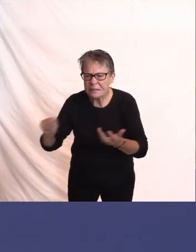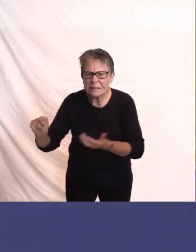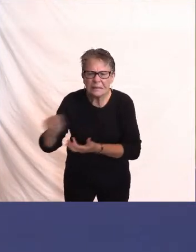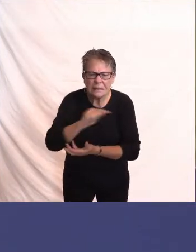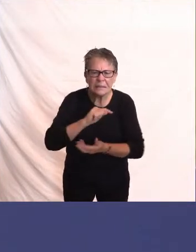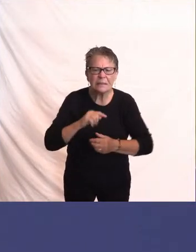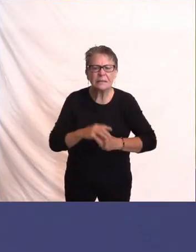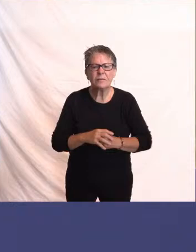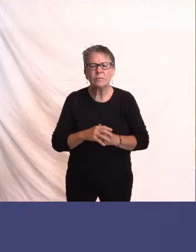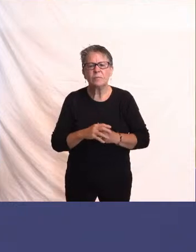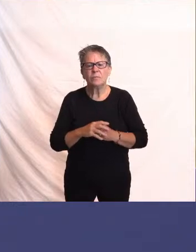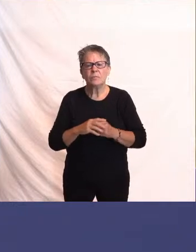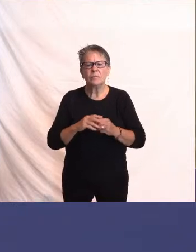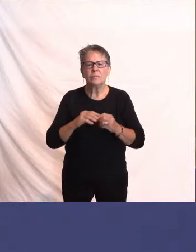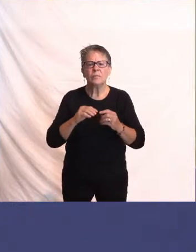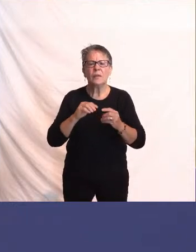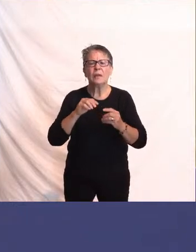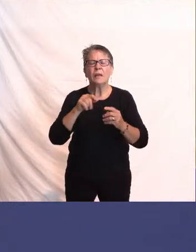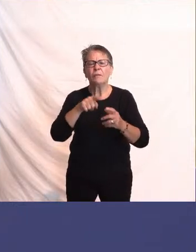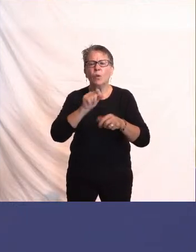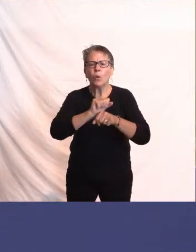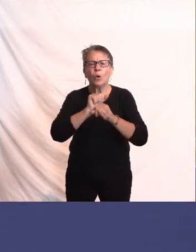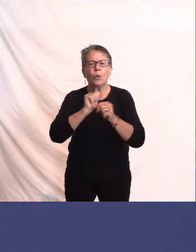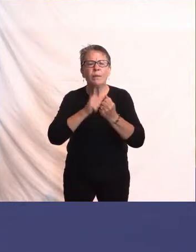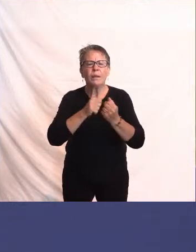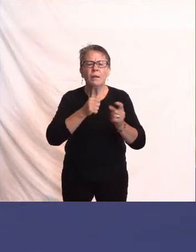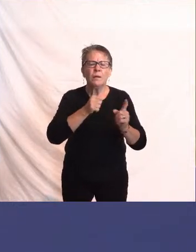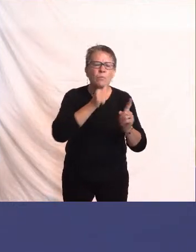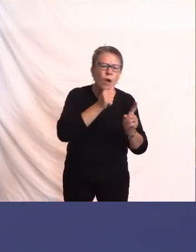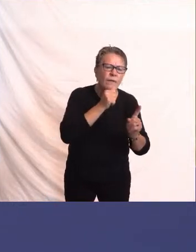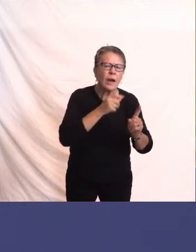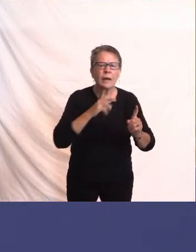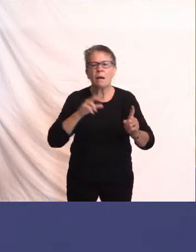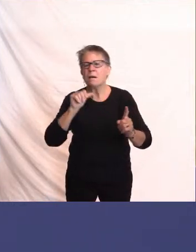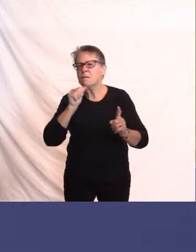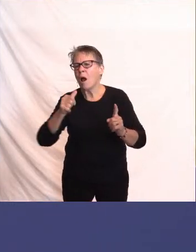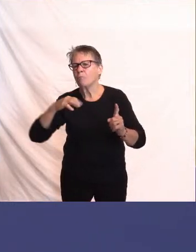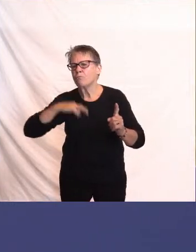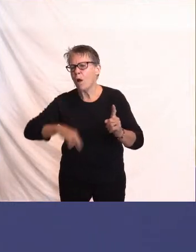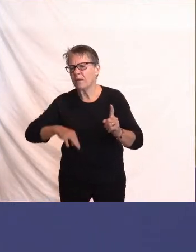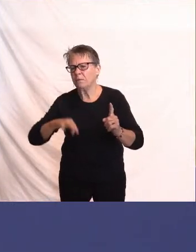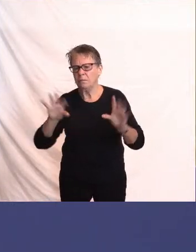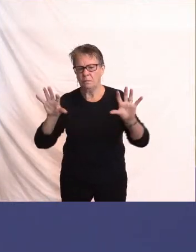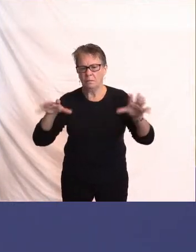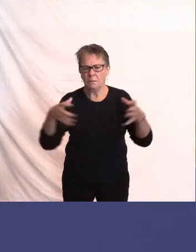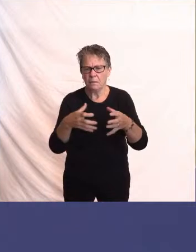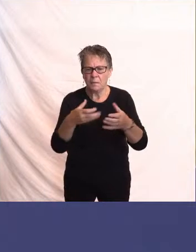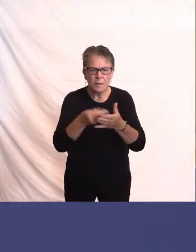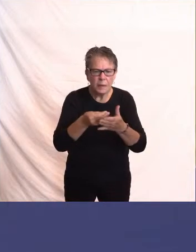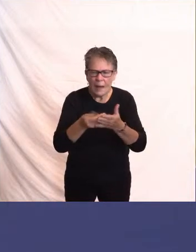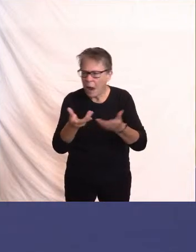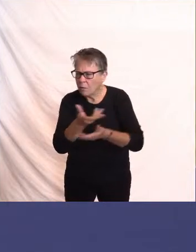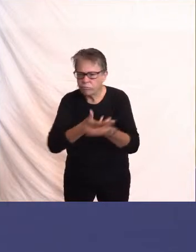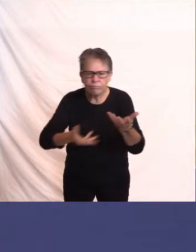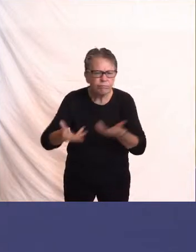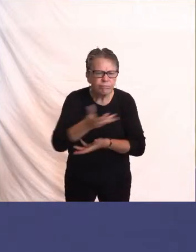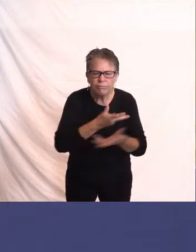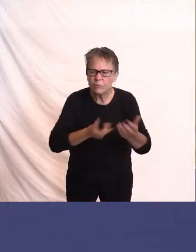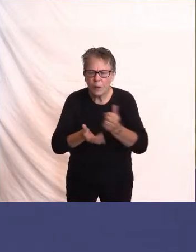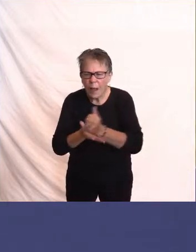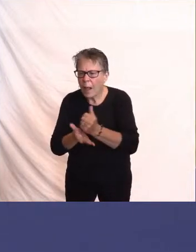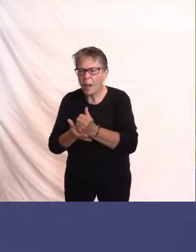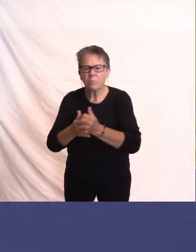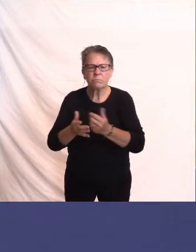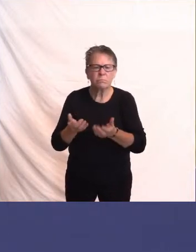how that public assistance process goes in order to reimburse them. We also have formed a debris management working group